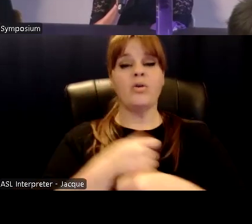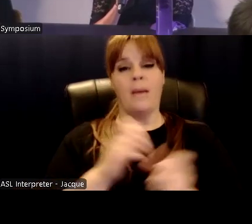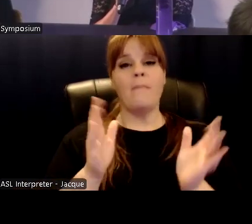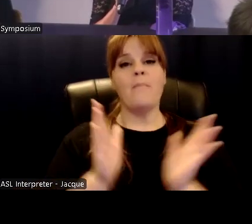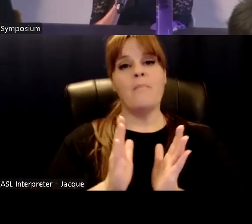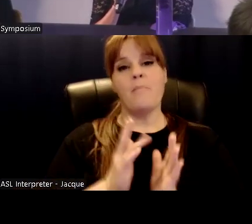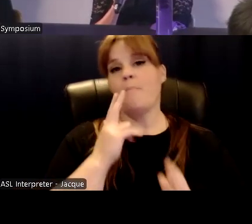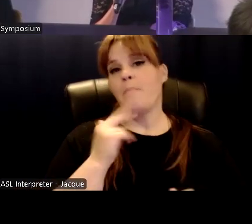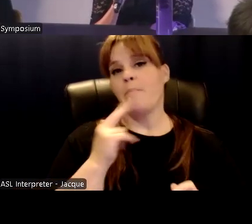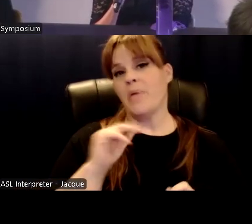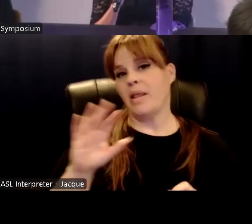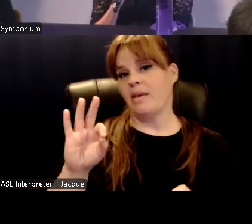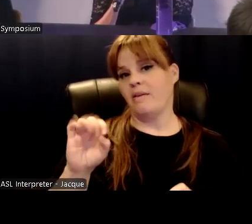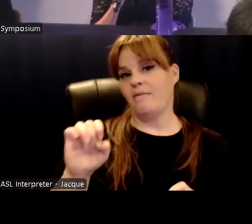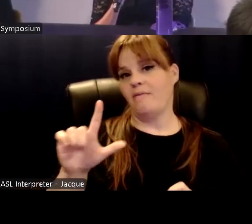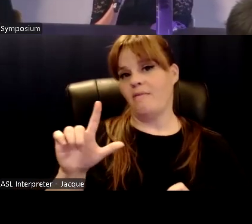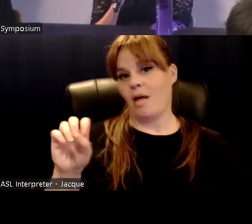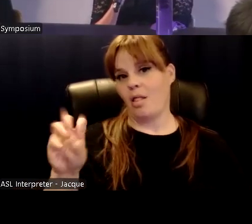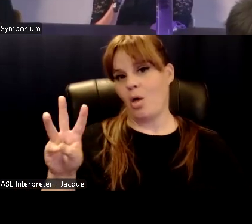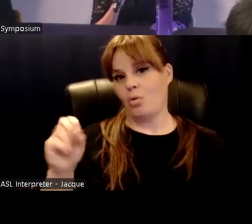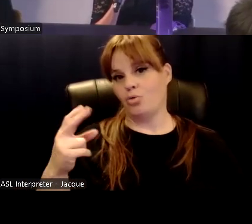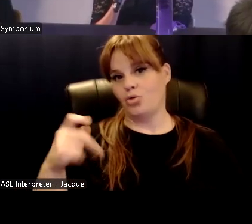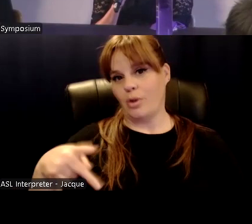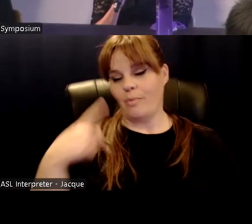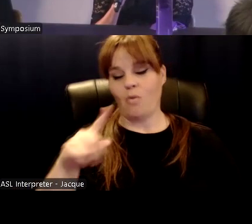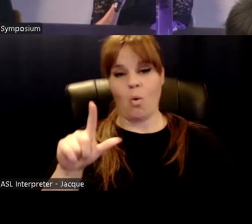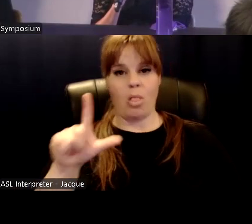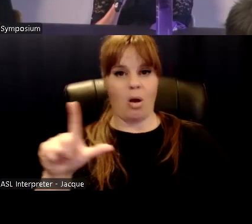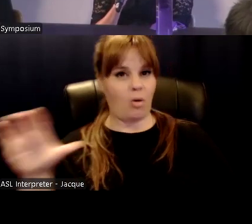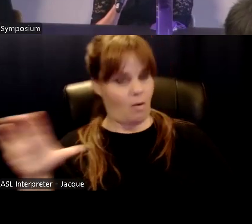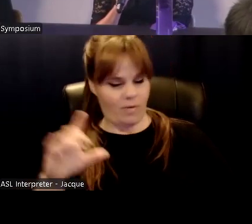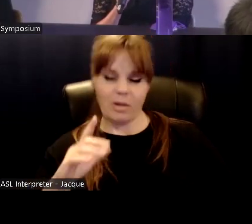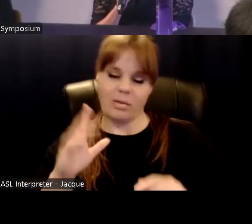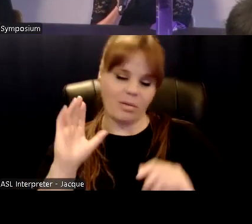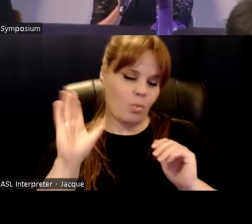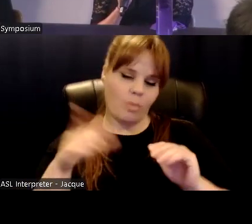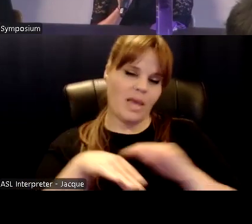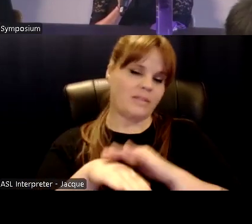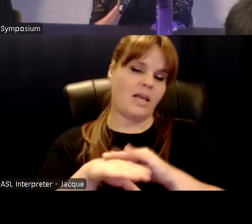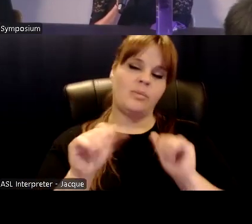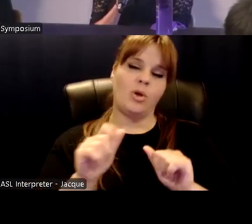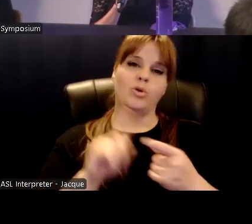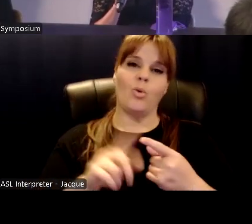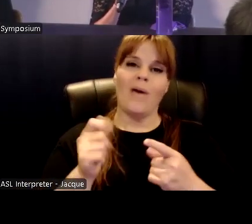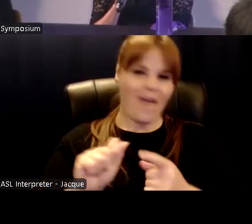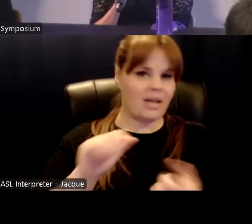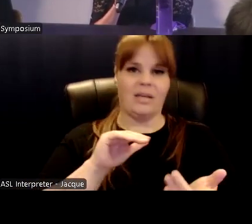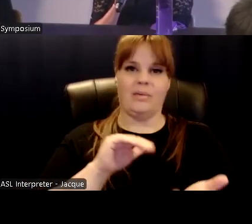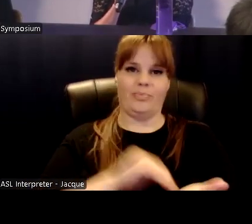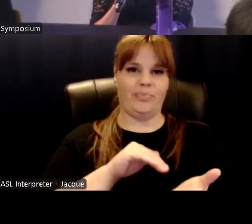long COVID that will be accessible to any primary care clinician in the 5-state region. And we are